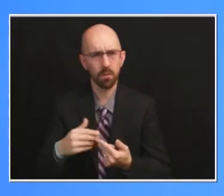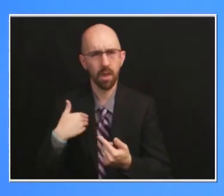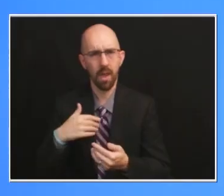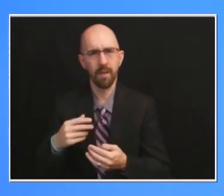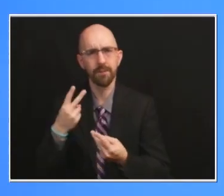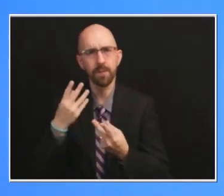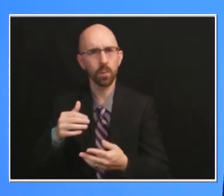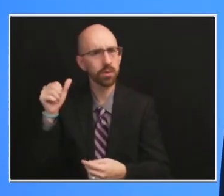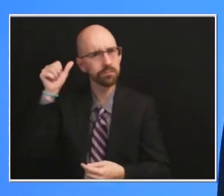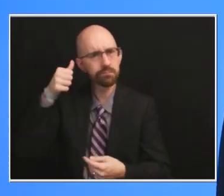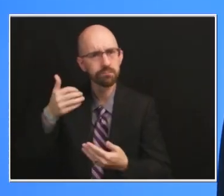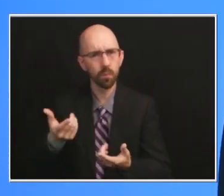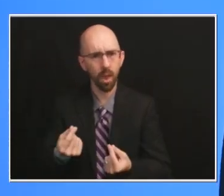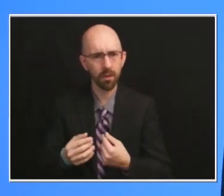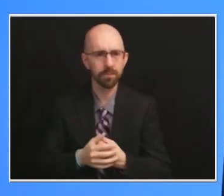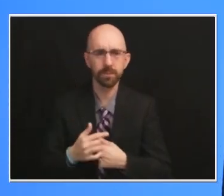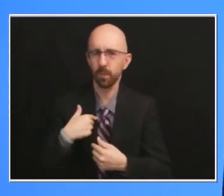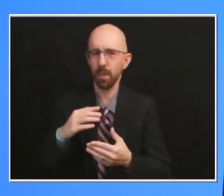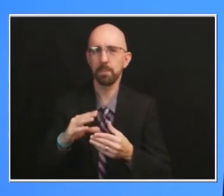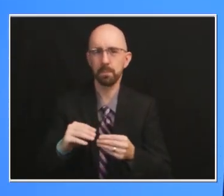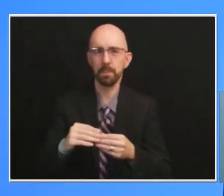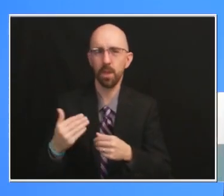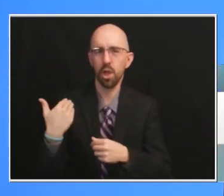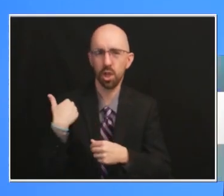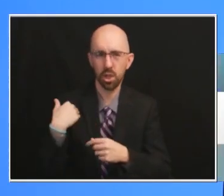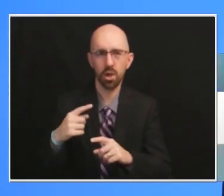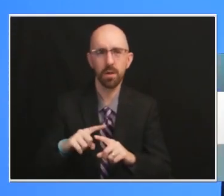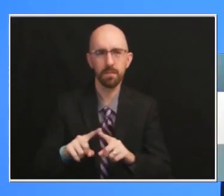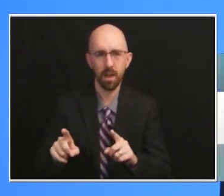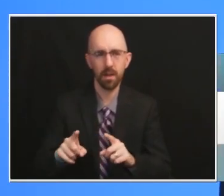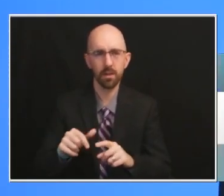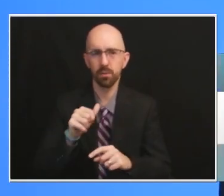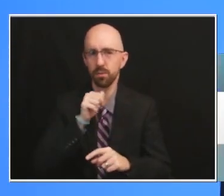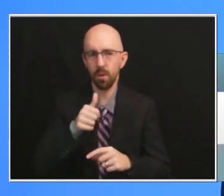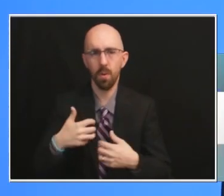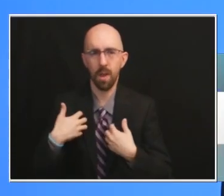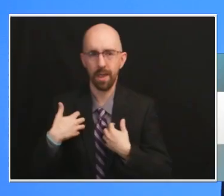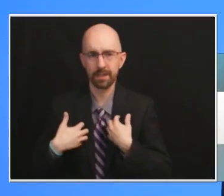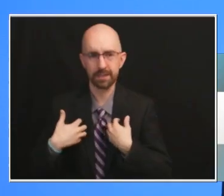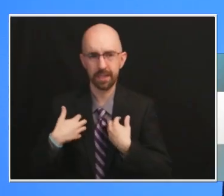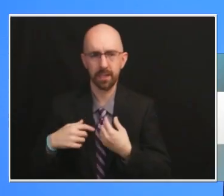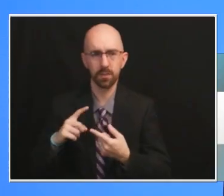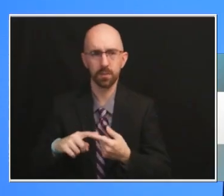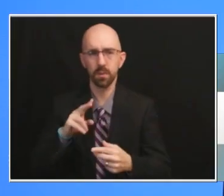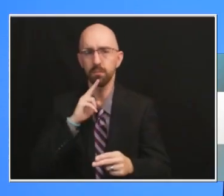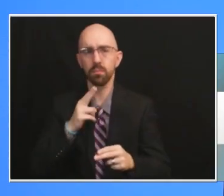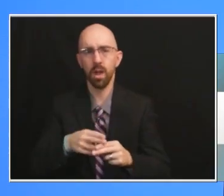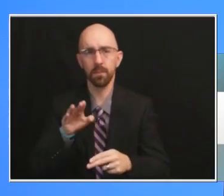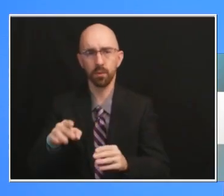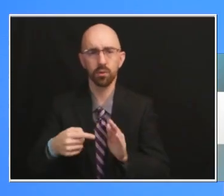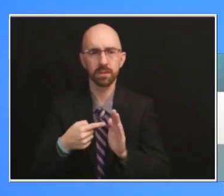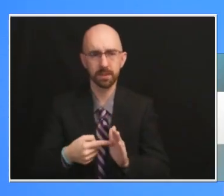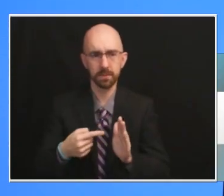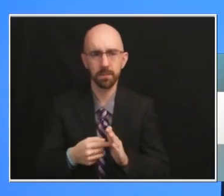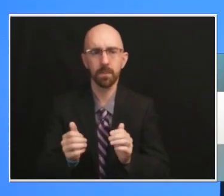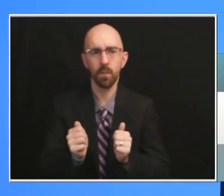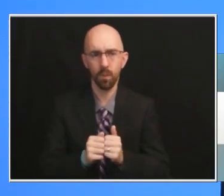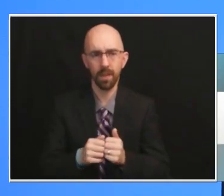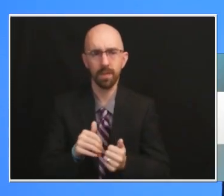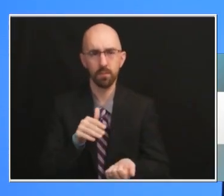I did state this a little bit earlier, but don't hesitate to bring up your symptoms with your